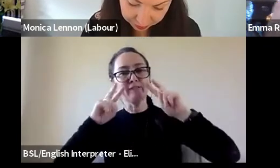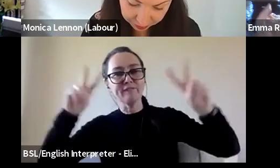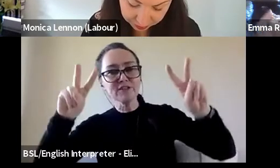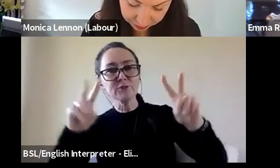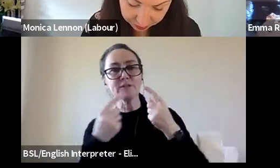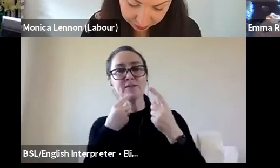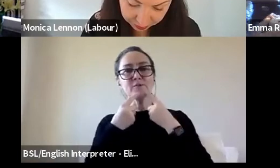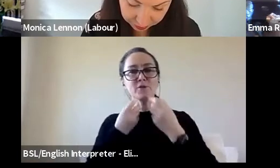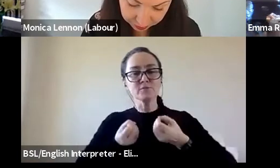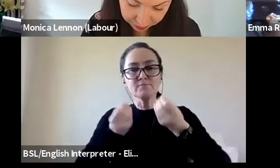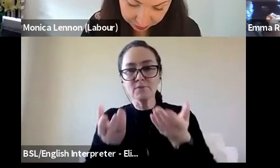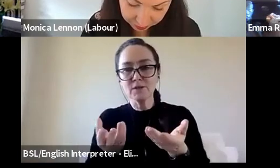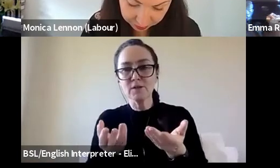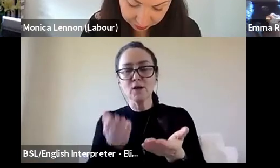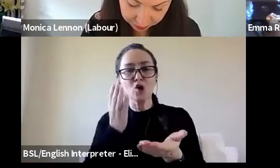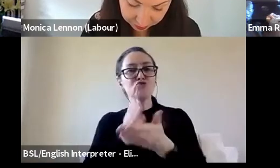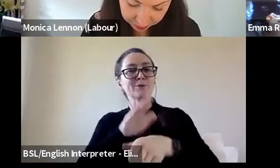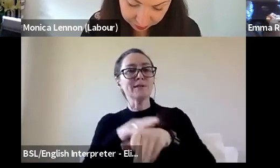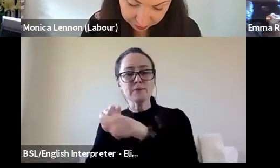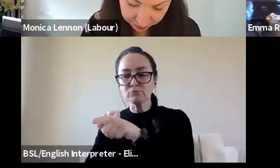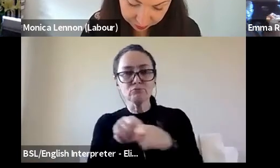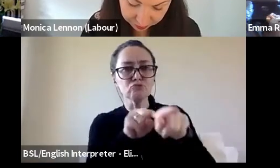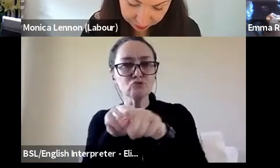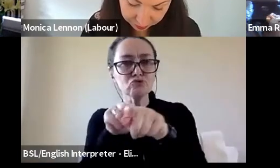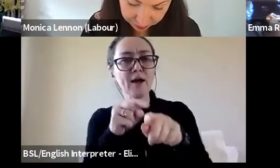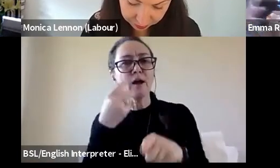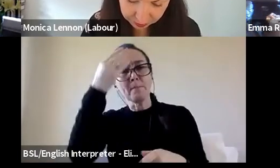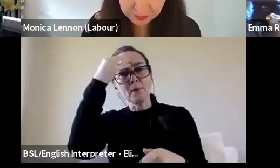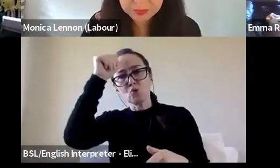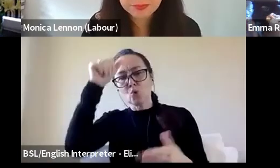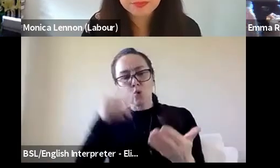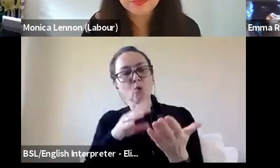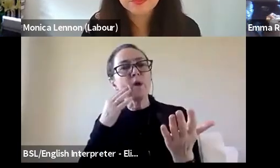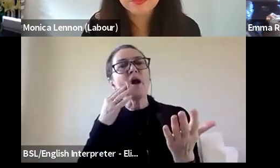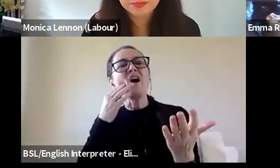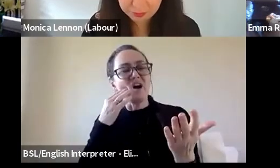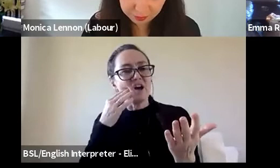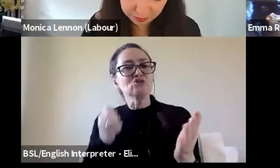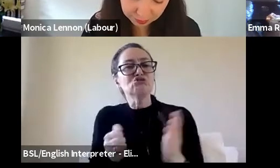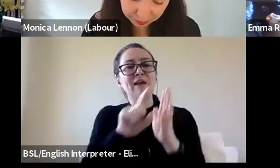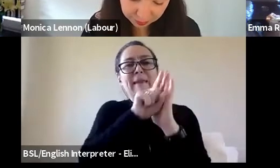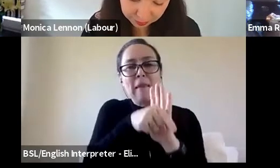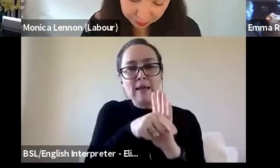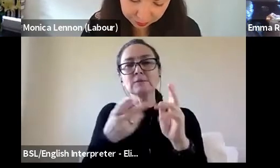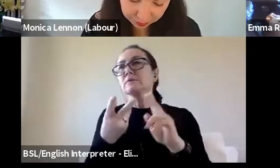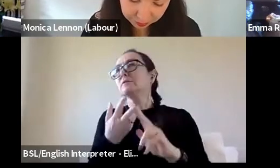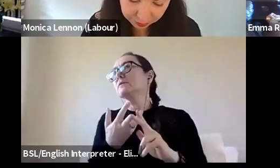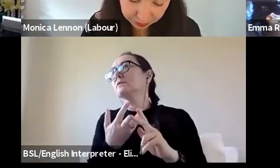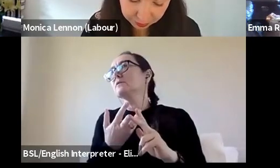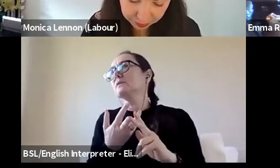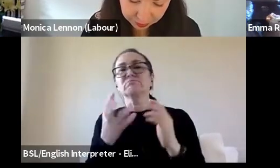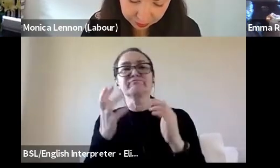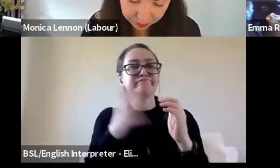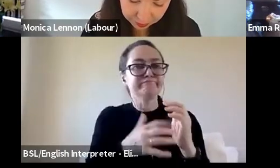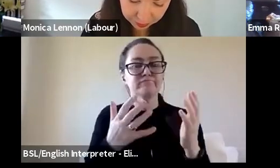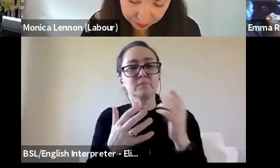there's updates on breakdowns and service changes, and all the way to physically more accessible vehicles to all